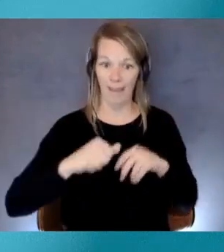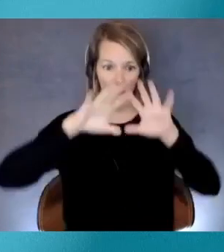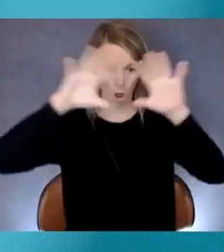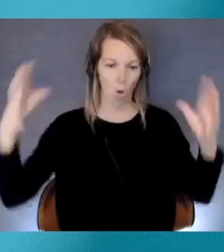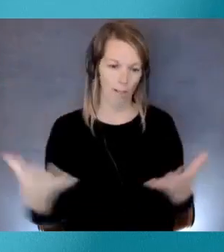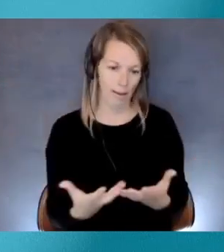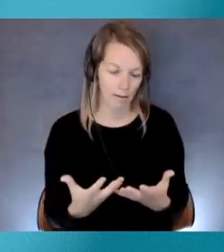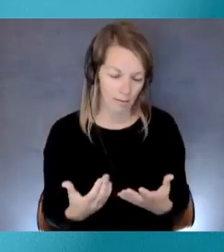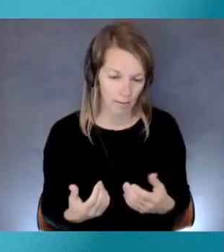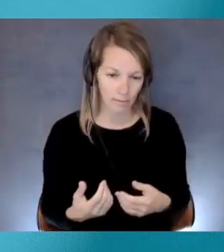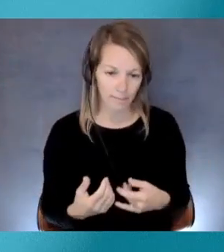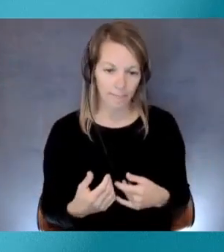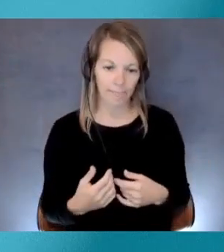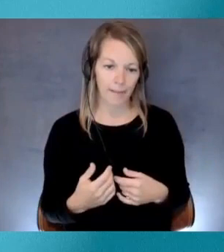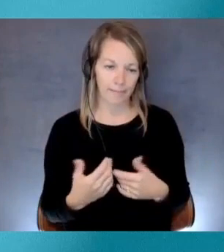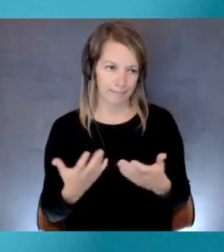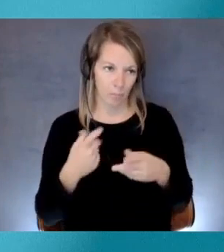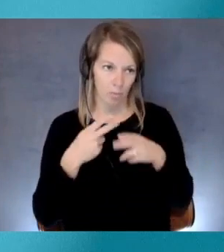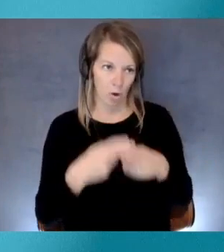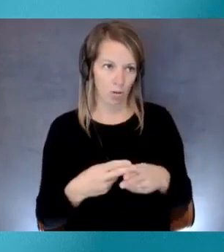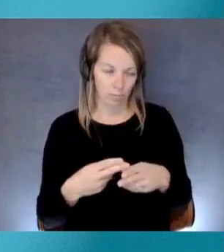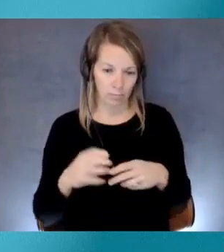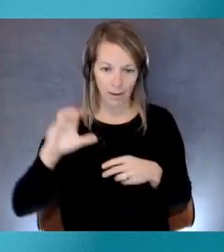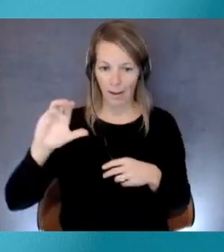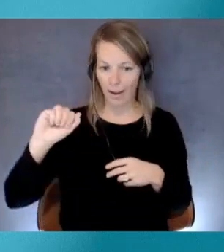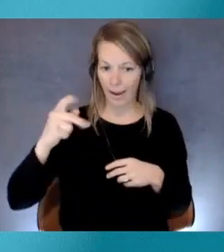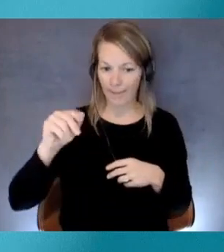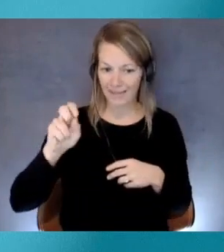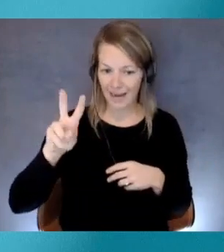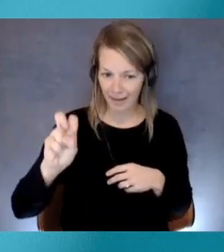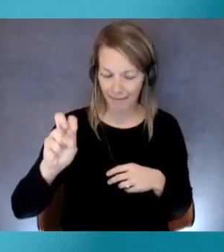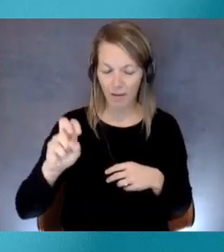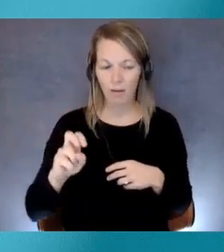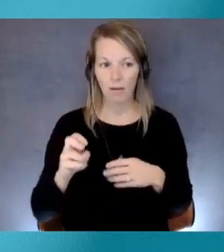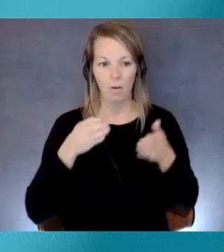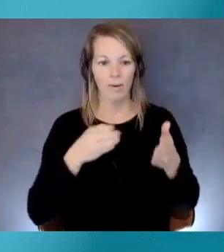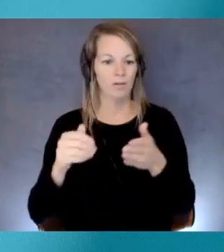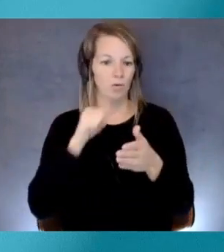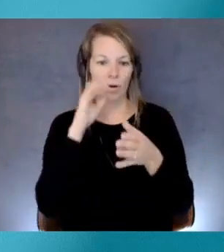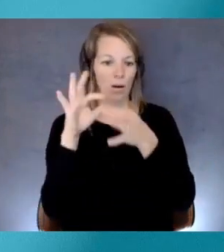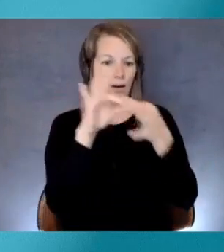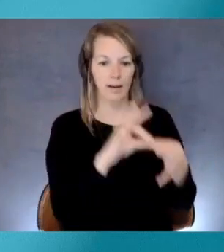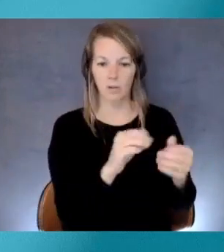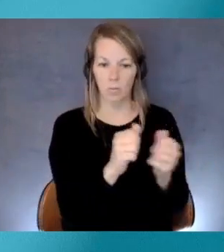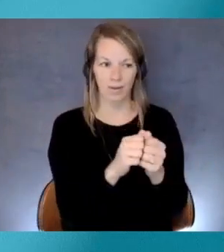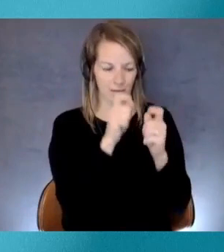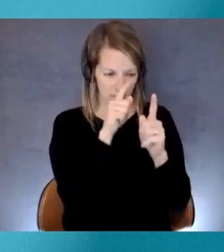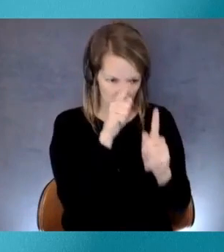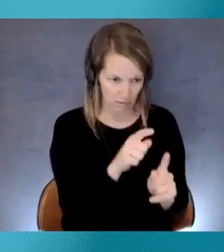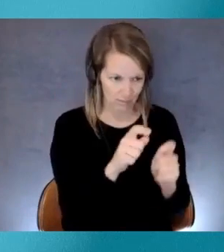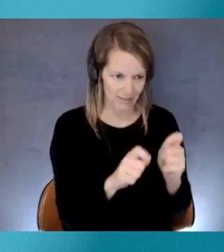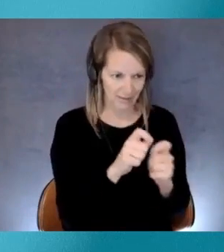or what some would call capitated, or pay in ways that aren't connected to the specific interventions